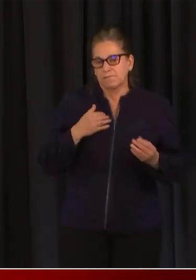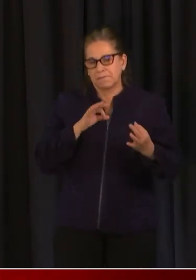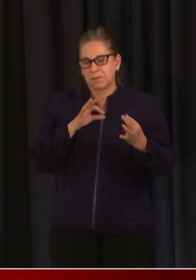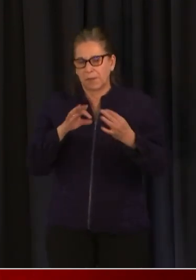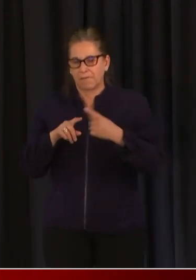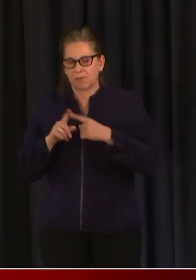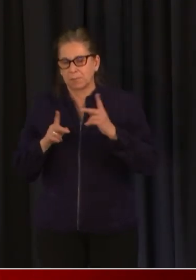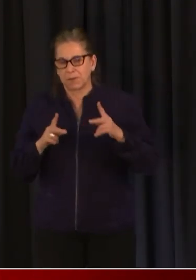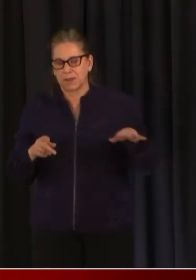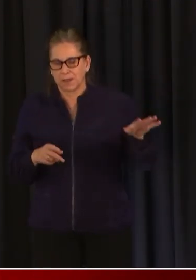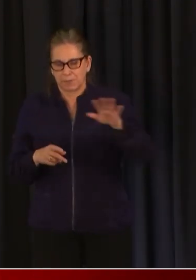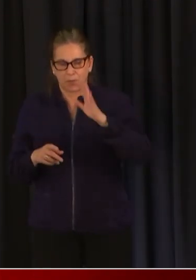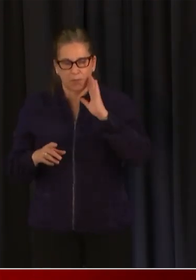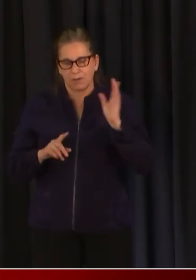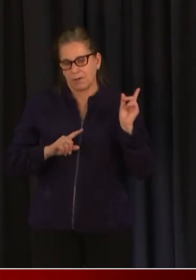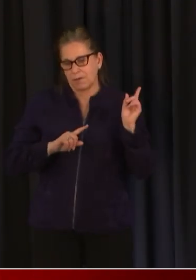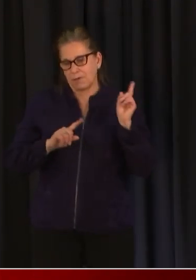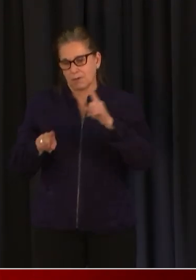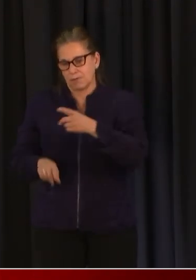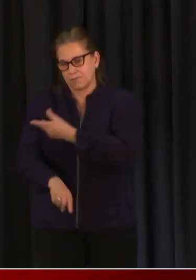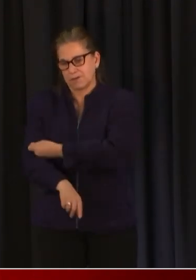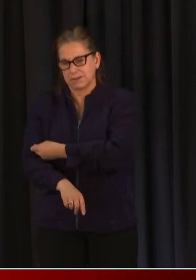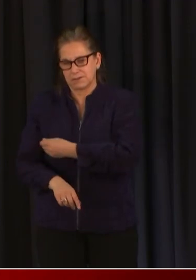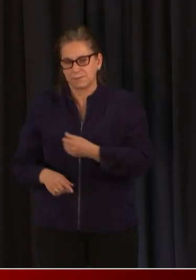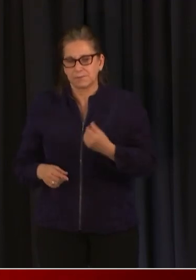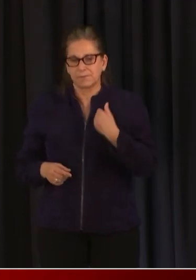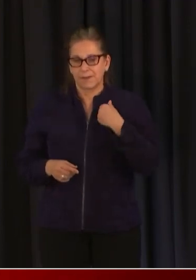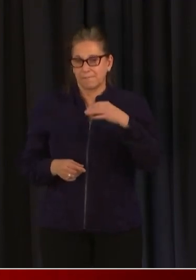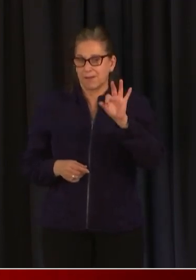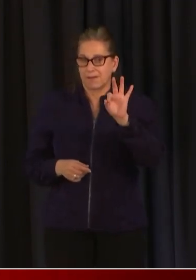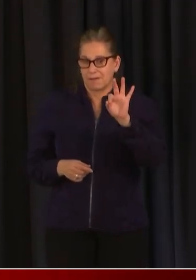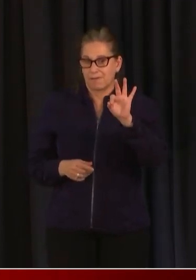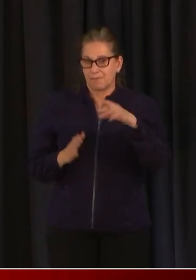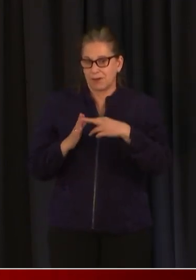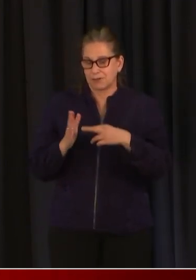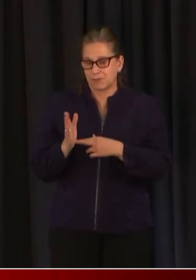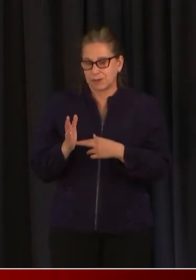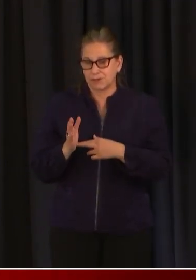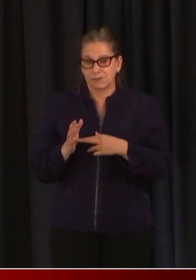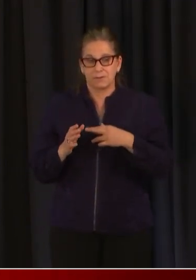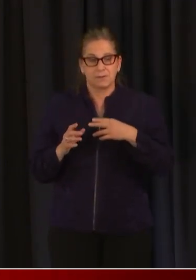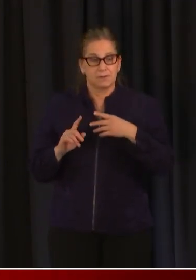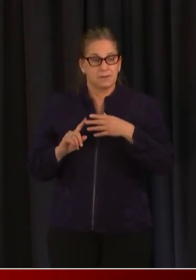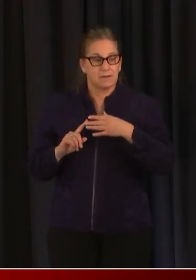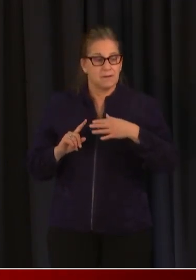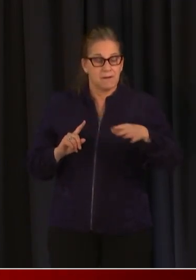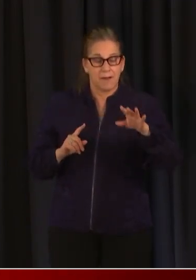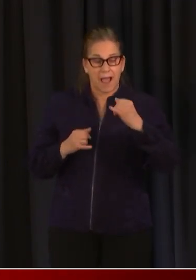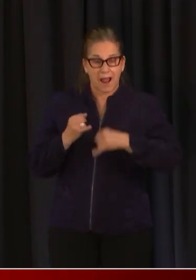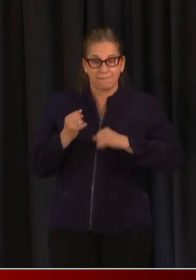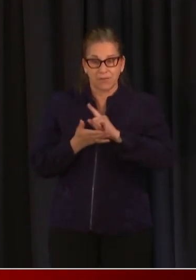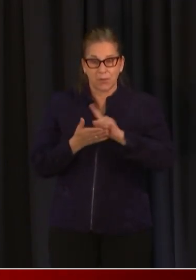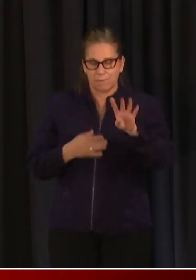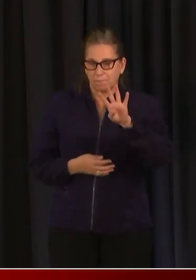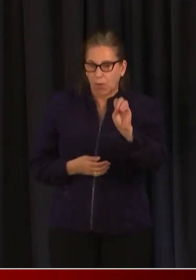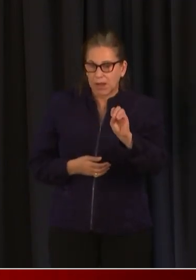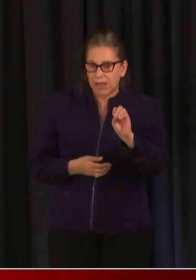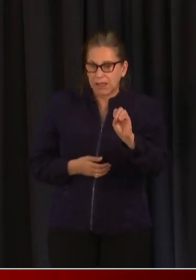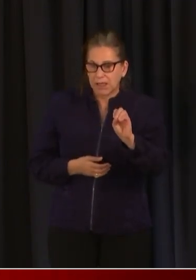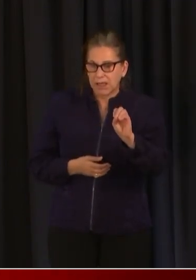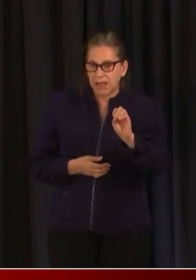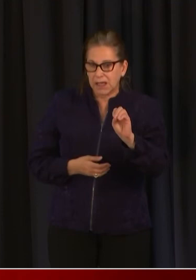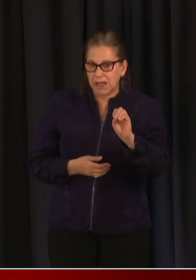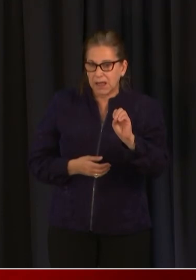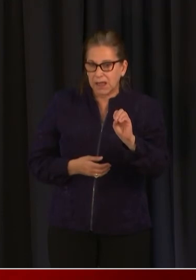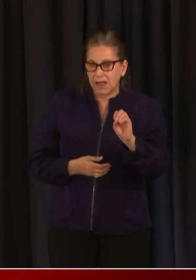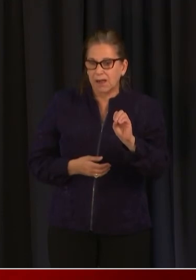vaccinate homebound folks. The first day we had 9 registrants. By the middle of the week we had 40. So use your voice and your